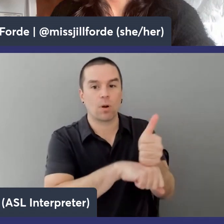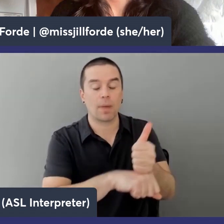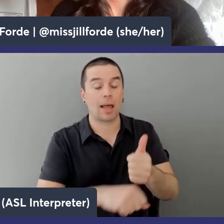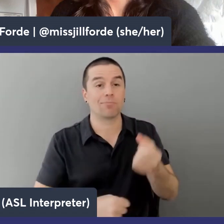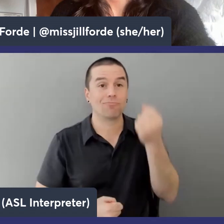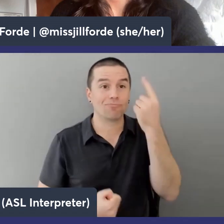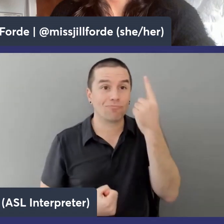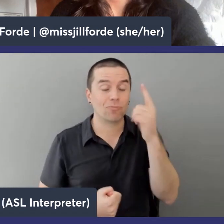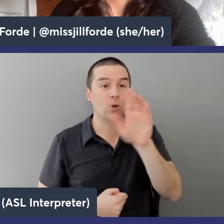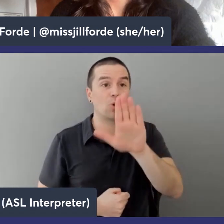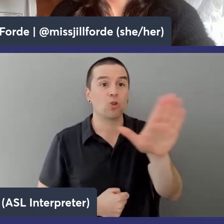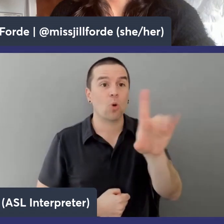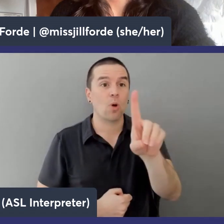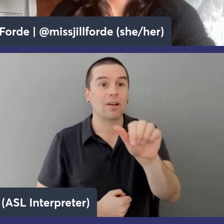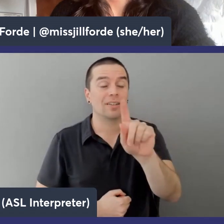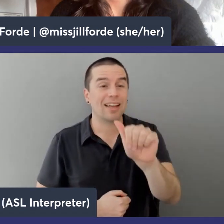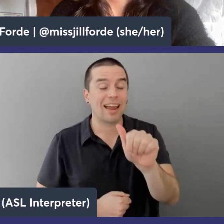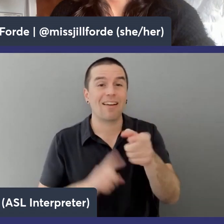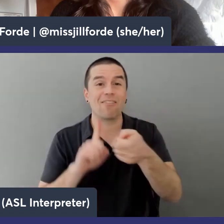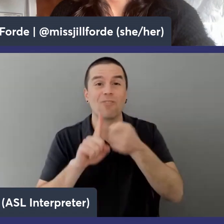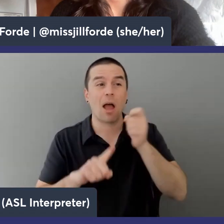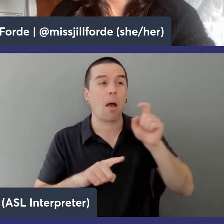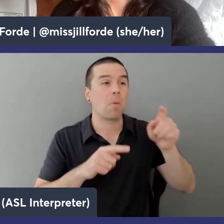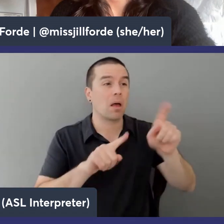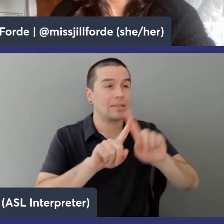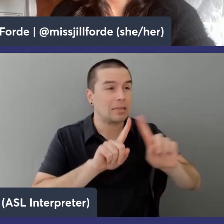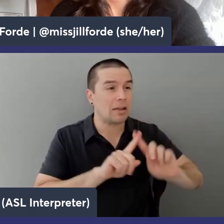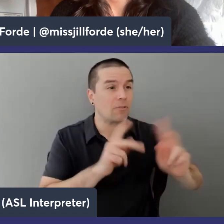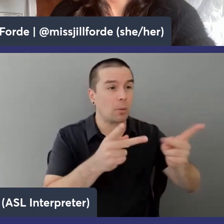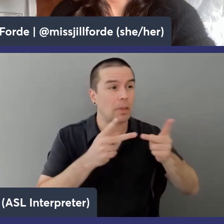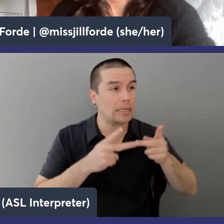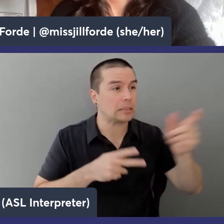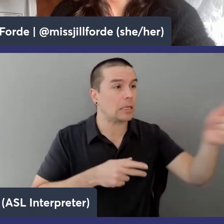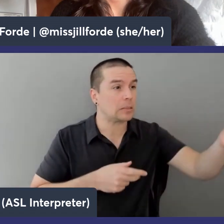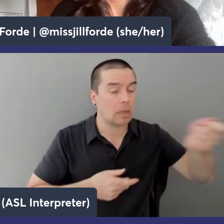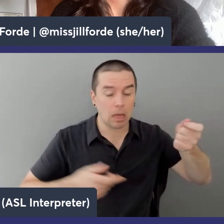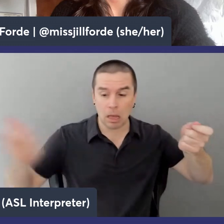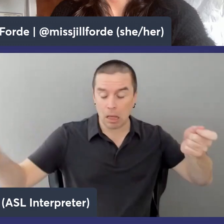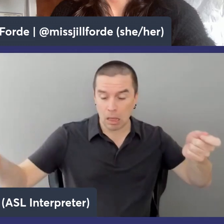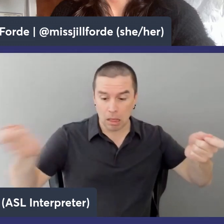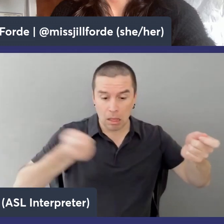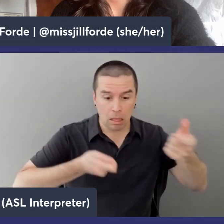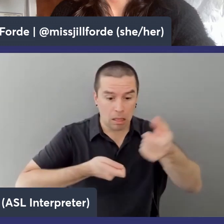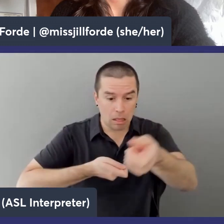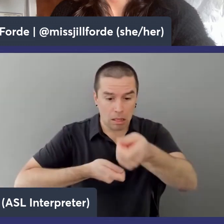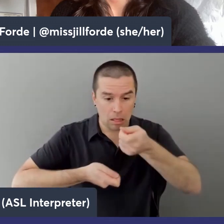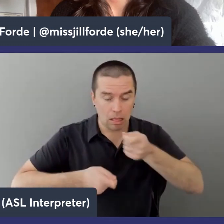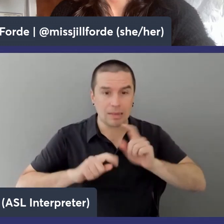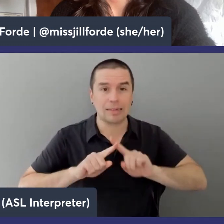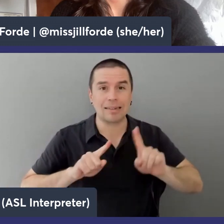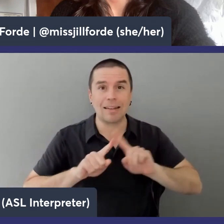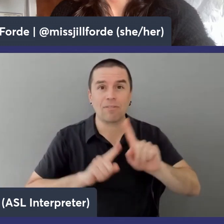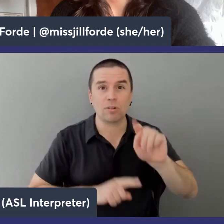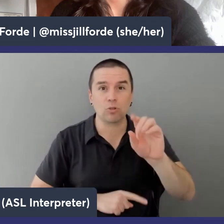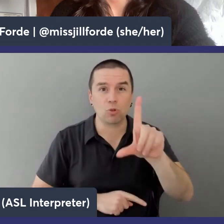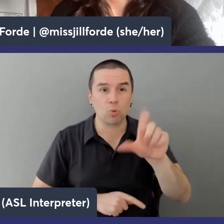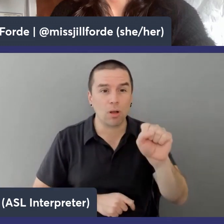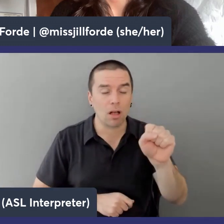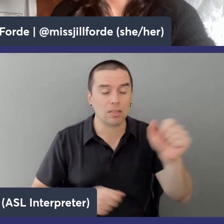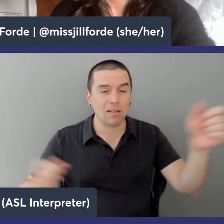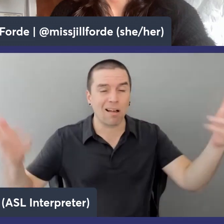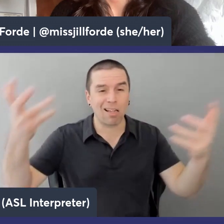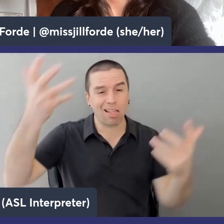sources and different types of tools, the data might not be consistent, and it might come in different